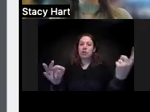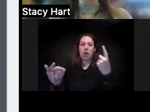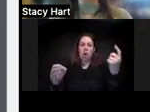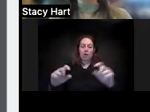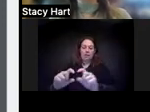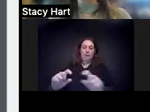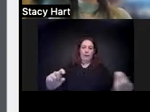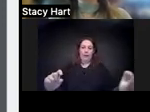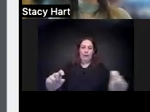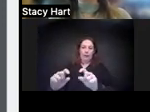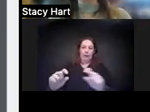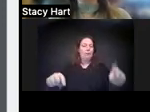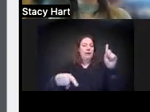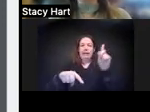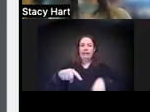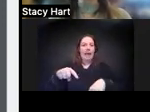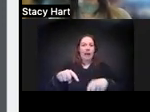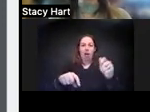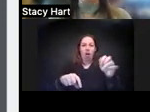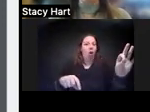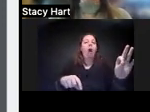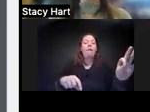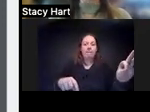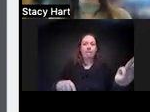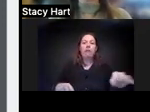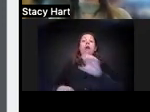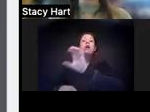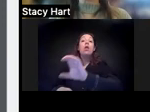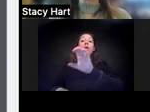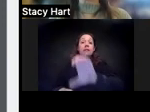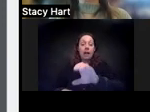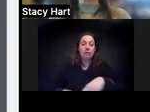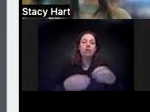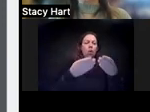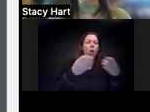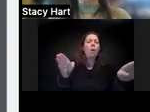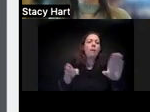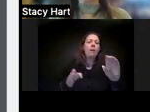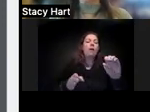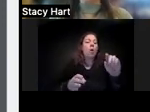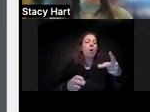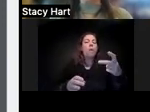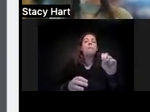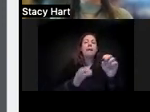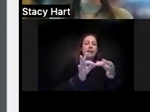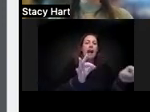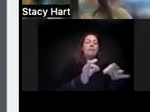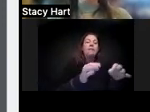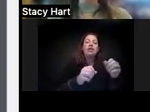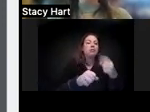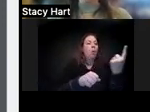the user, whereas closed captions can be turned on and off by the